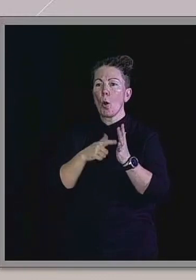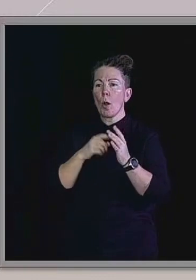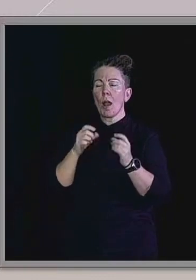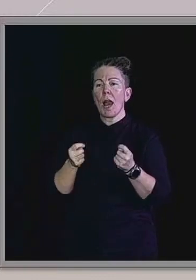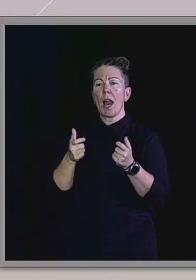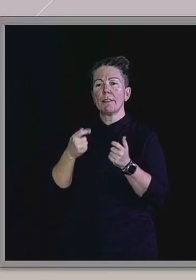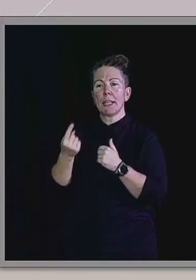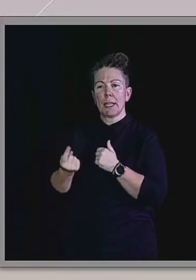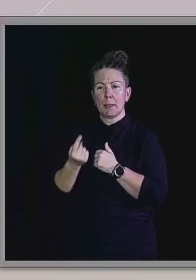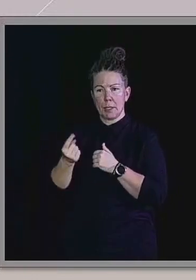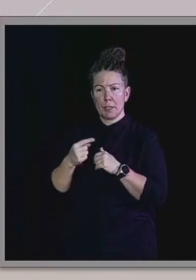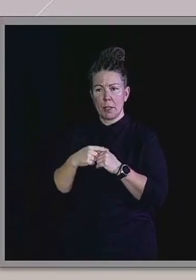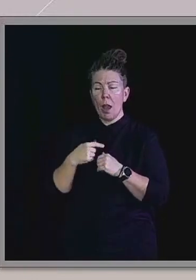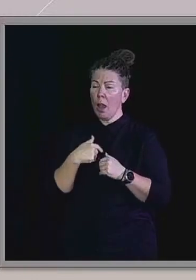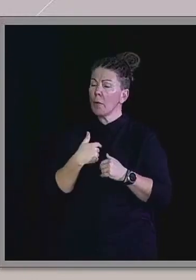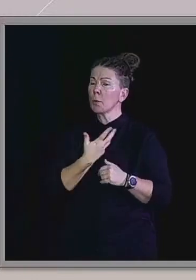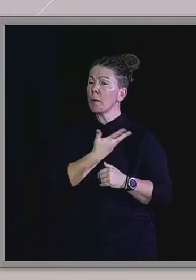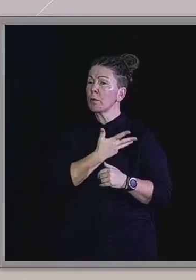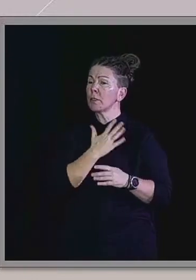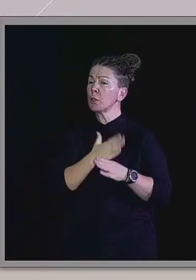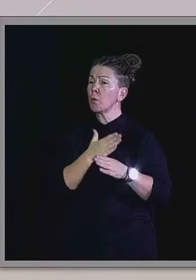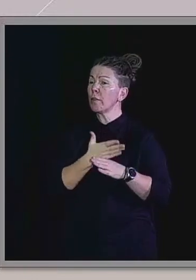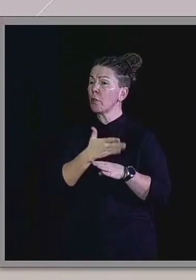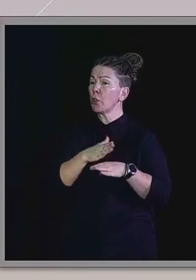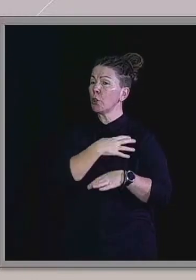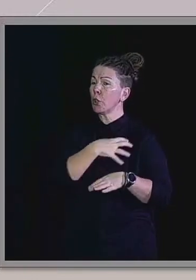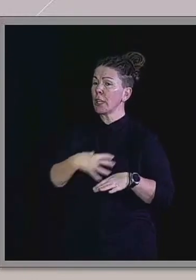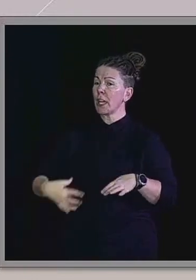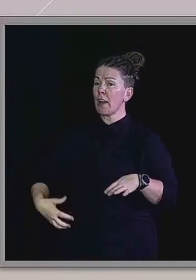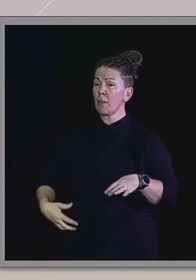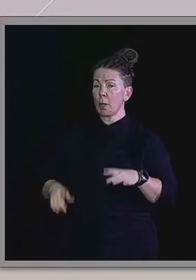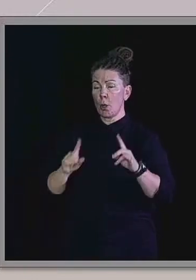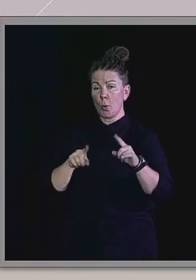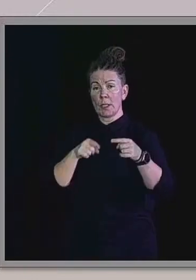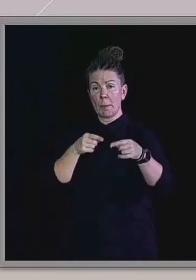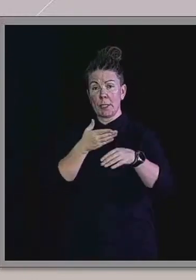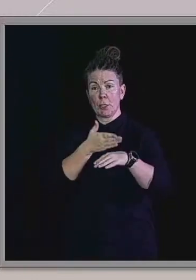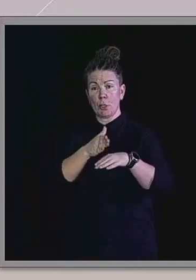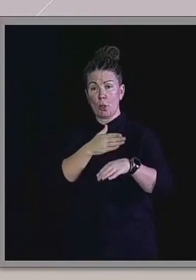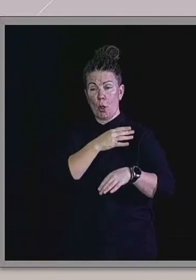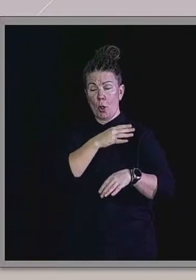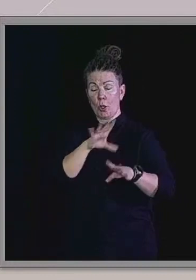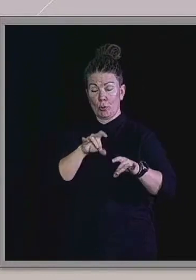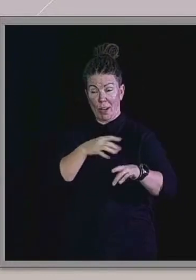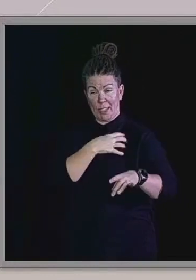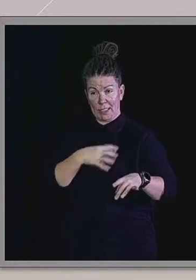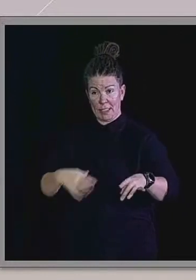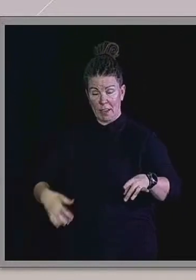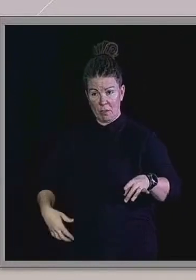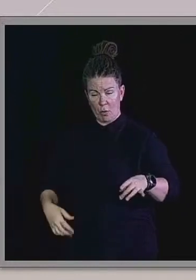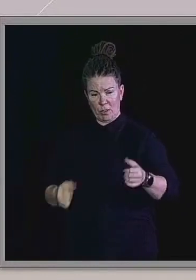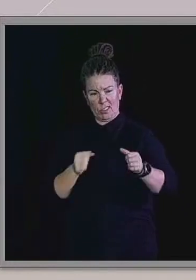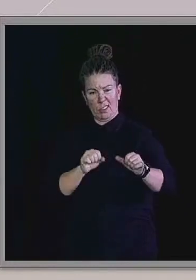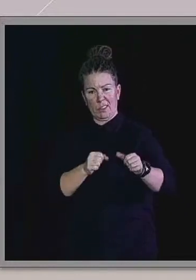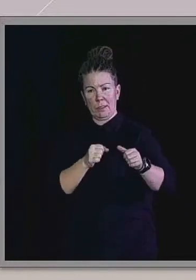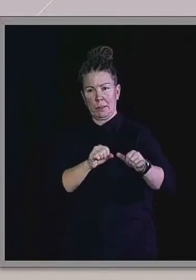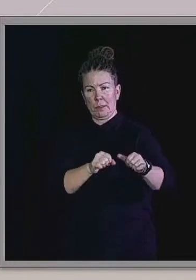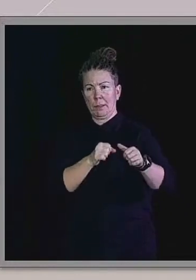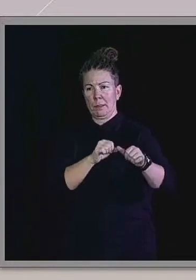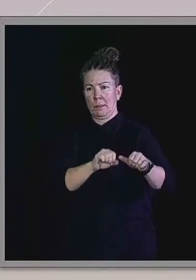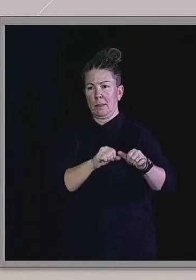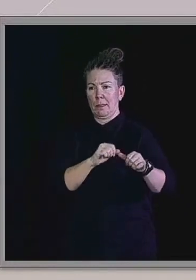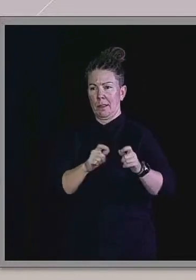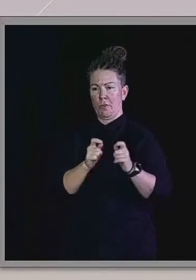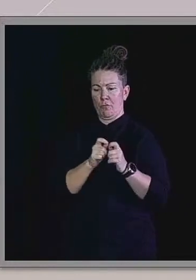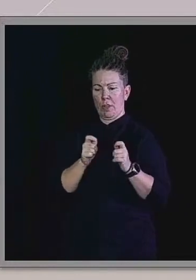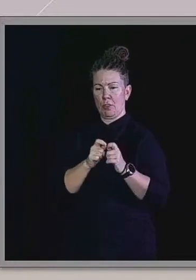I had the privilege to work for a new government that was up against the Australian government that was denying its rights to the resources